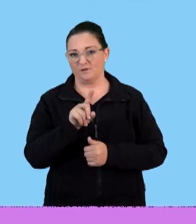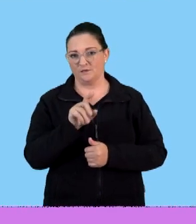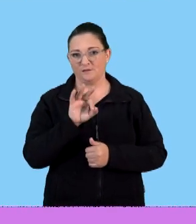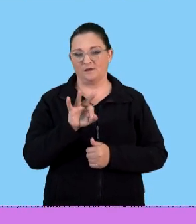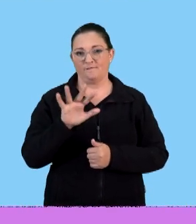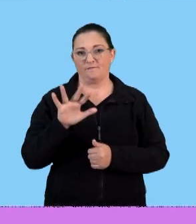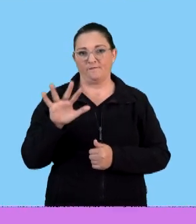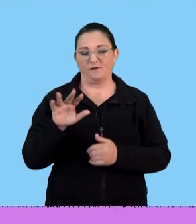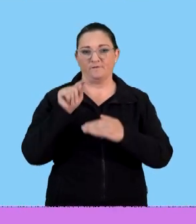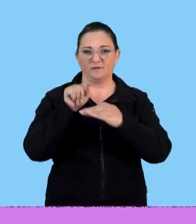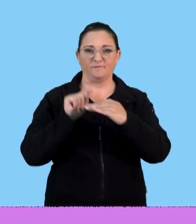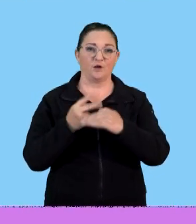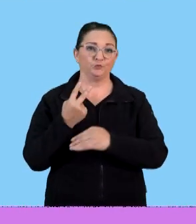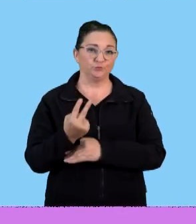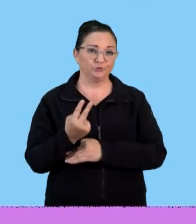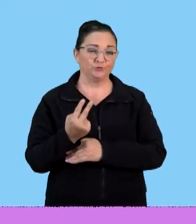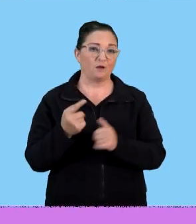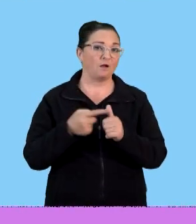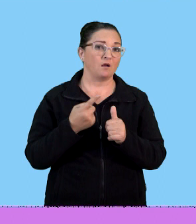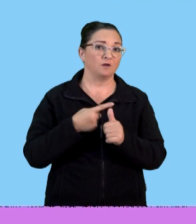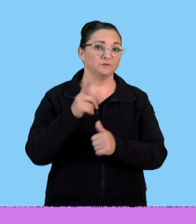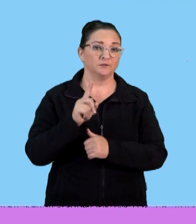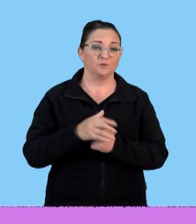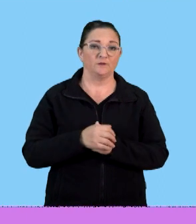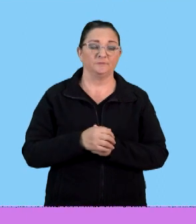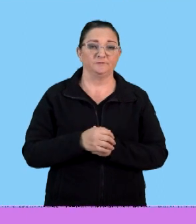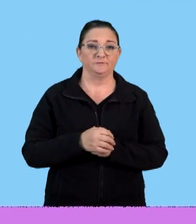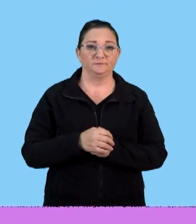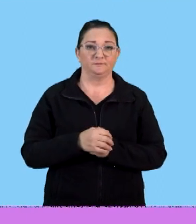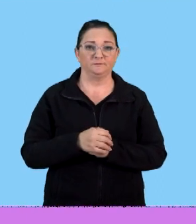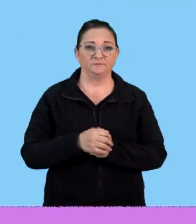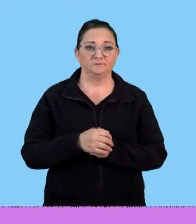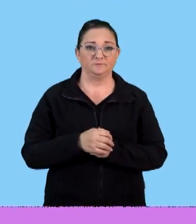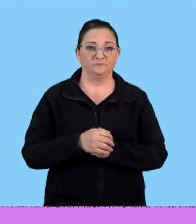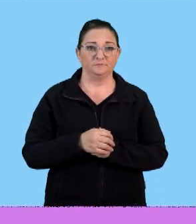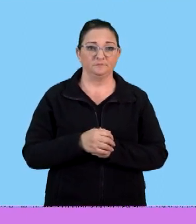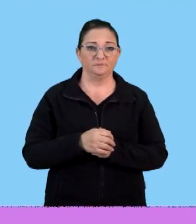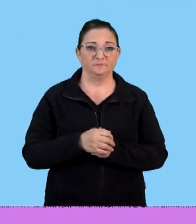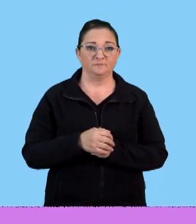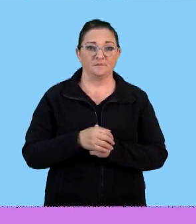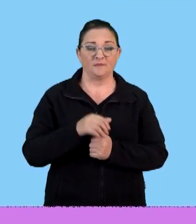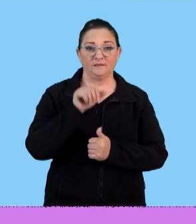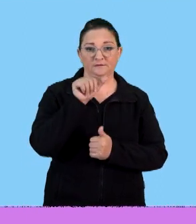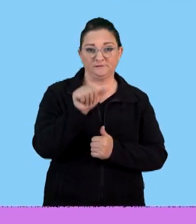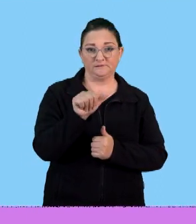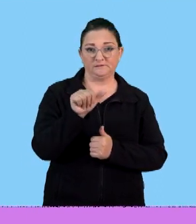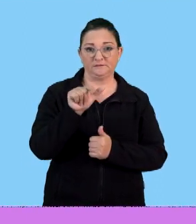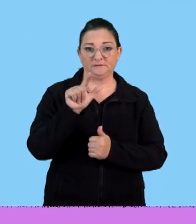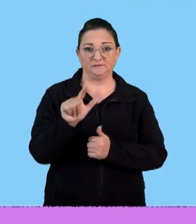1,355 divided by 2. So that will give us an answer of, let me write it here,